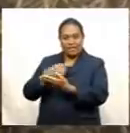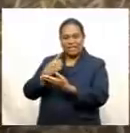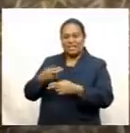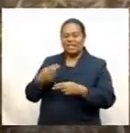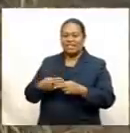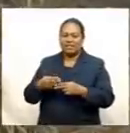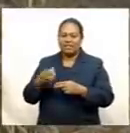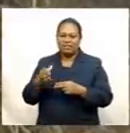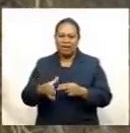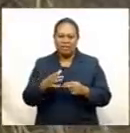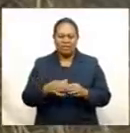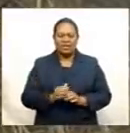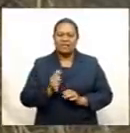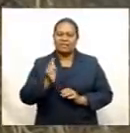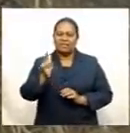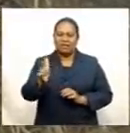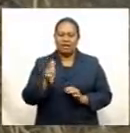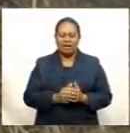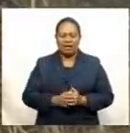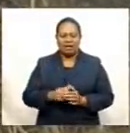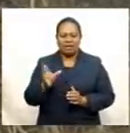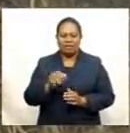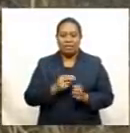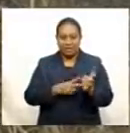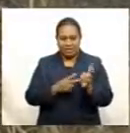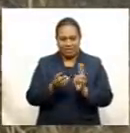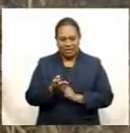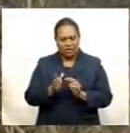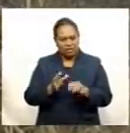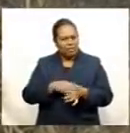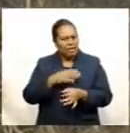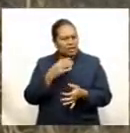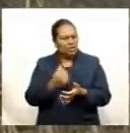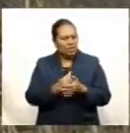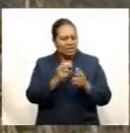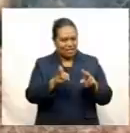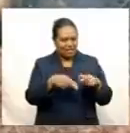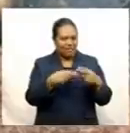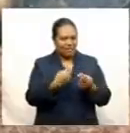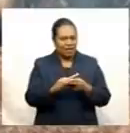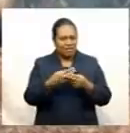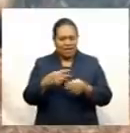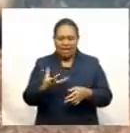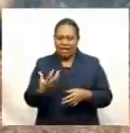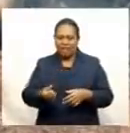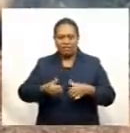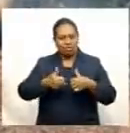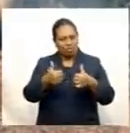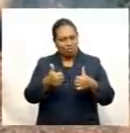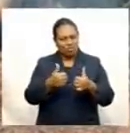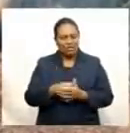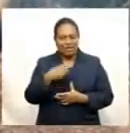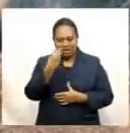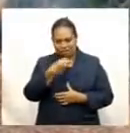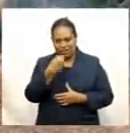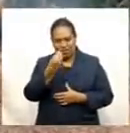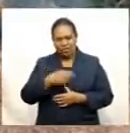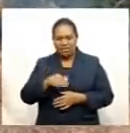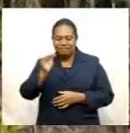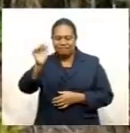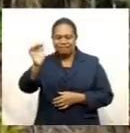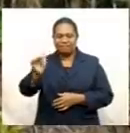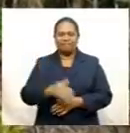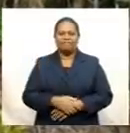located several kilometers away from the village, will ensure the families are food secure in the months and years to